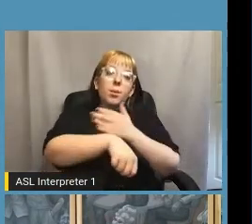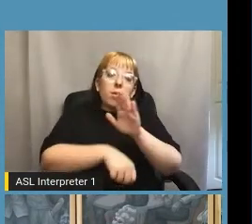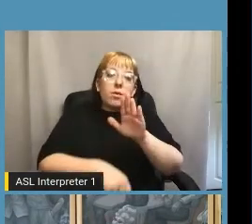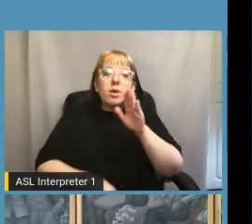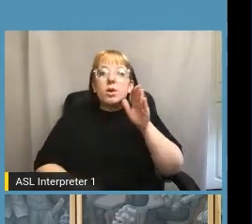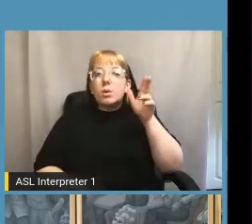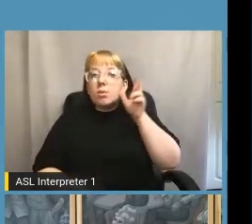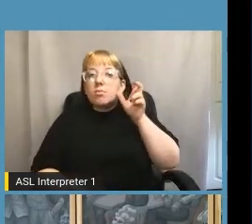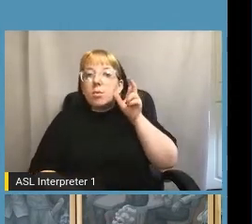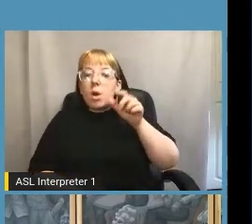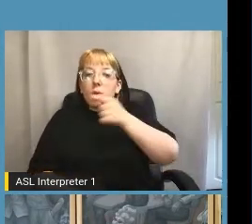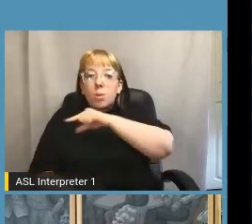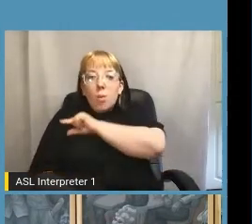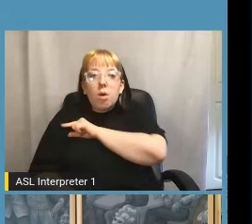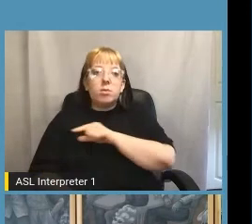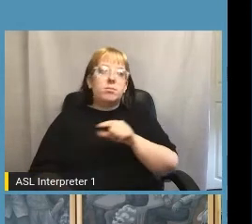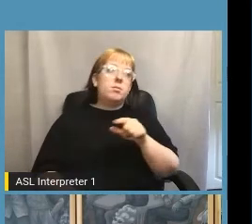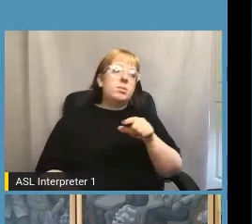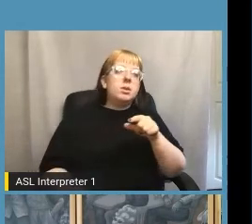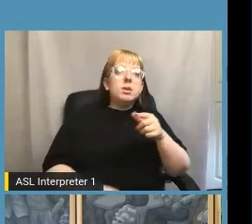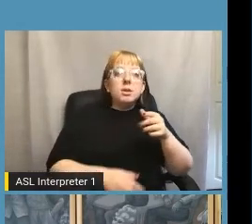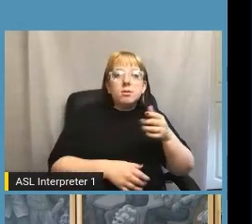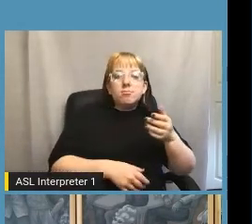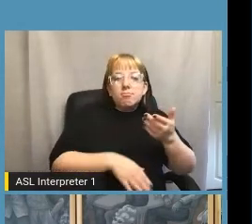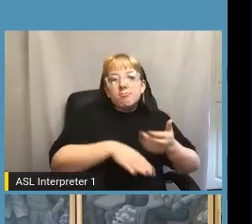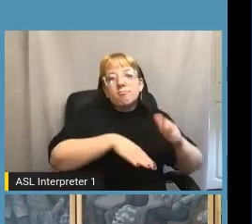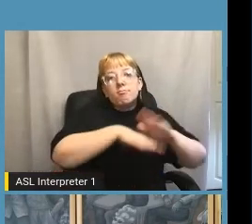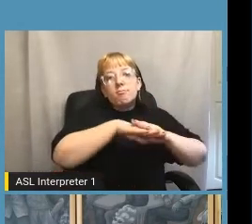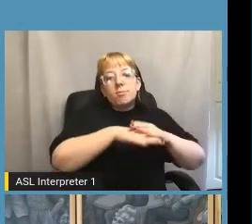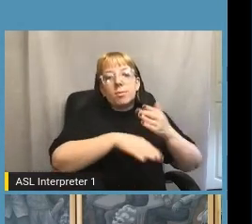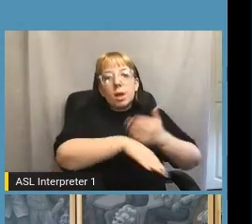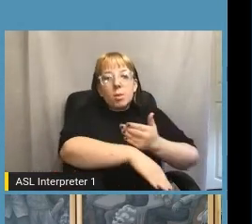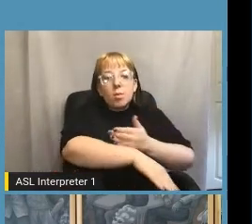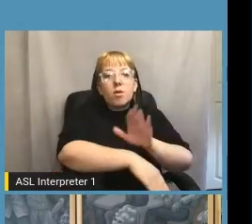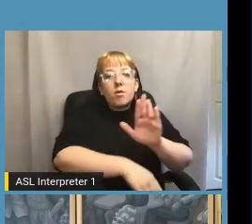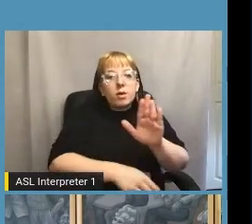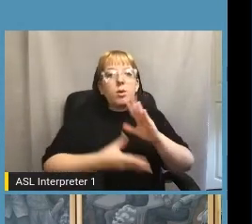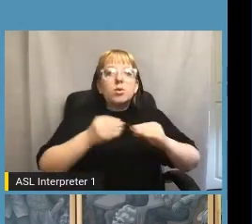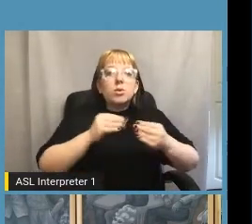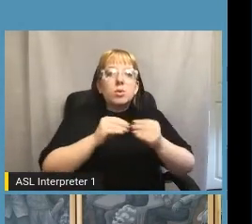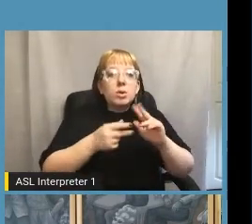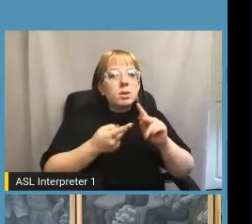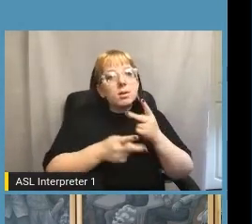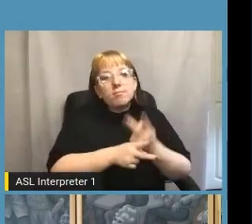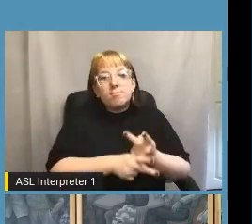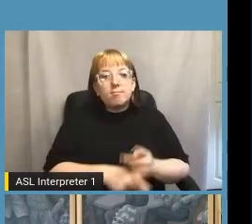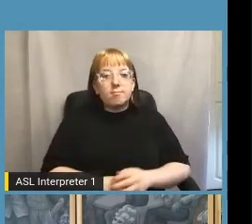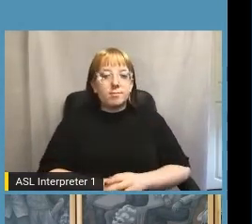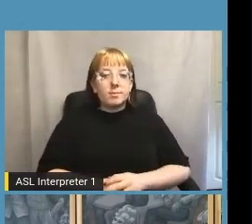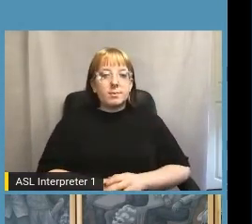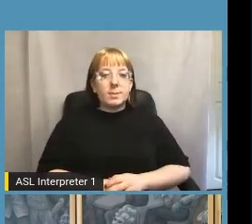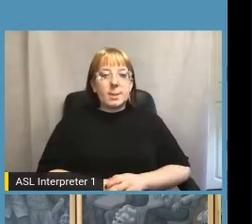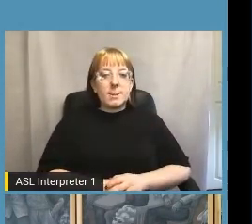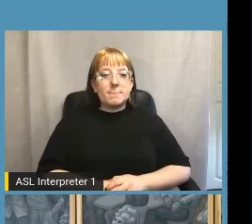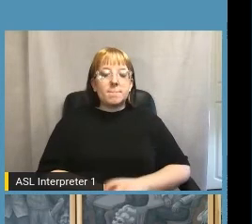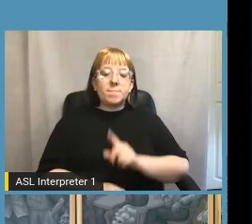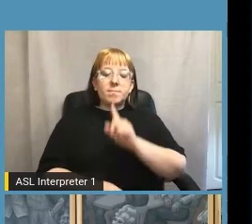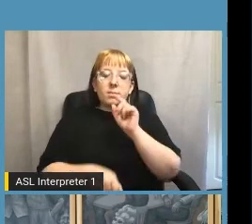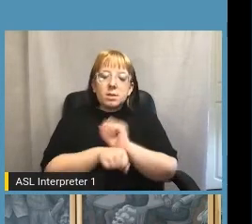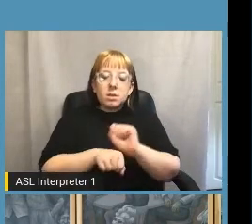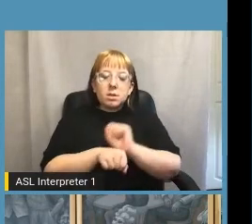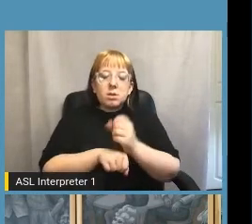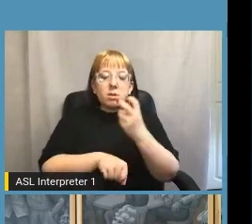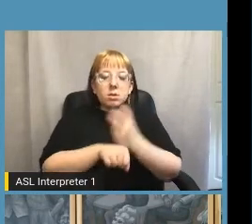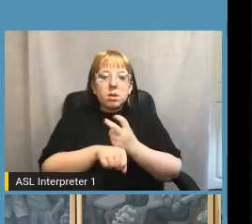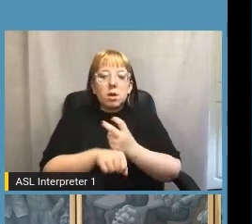the quality of your storytelling and so on is terrific. But we work very hard not to have one